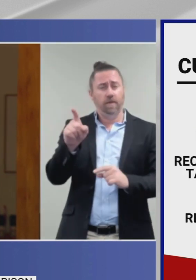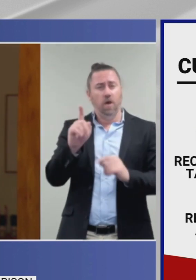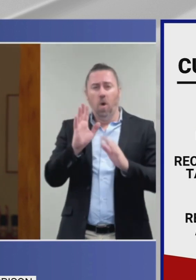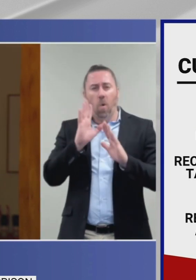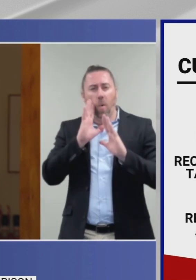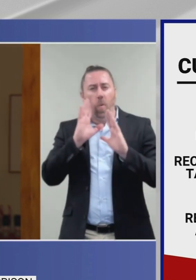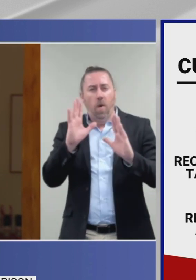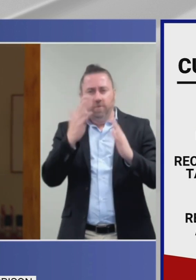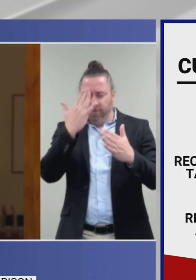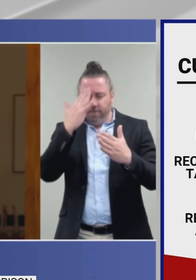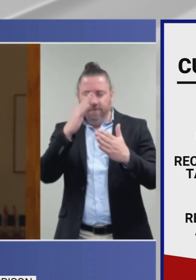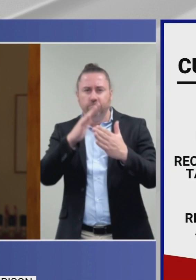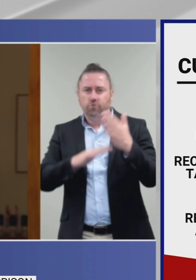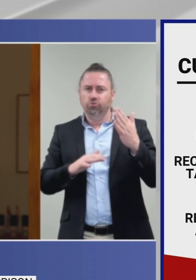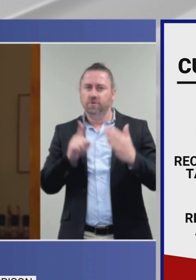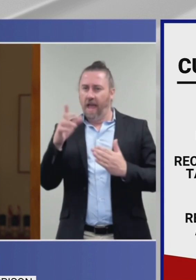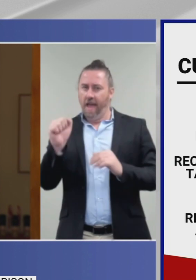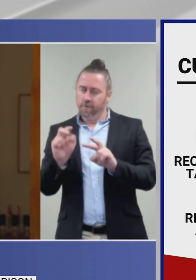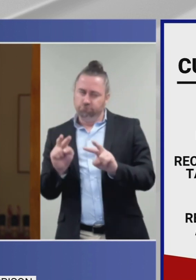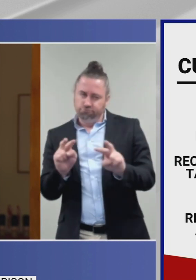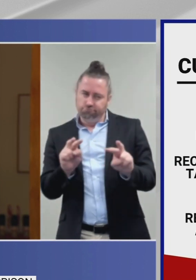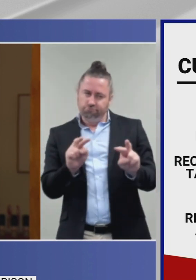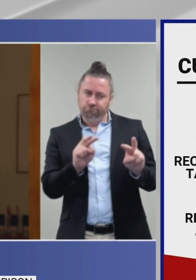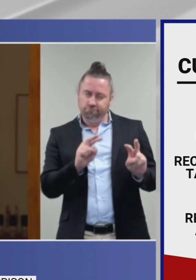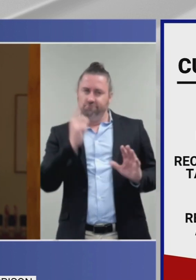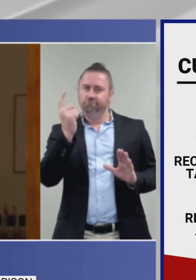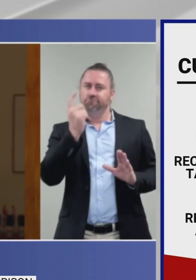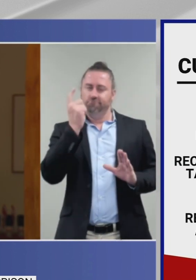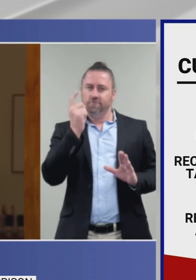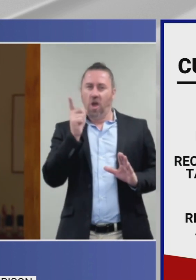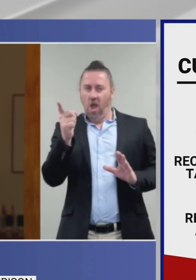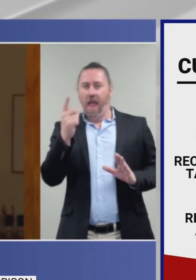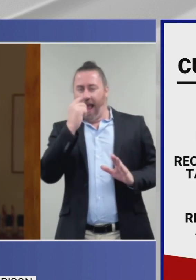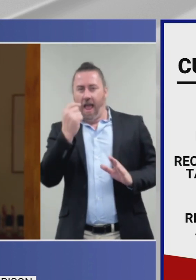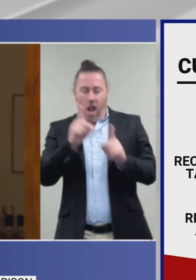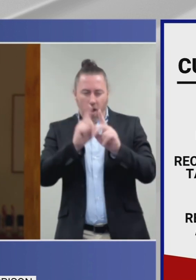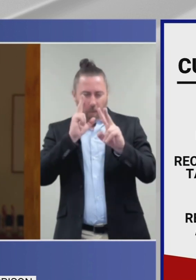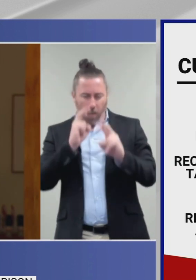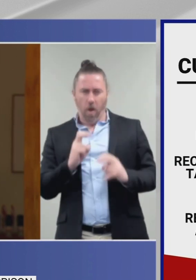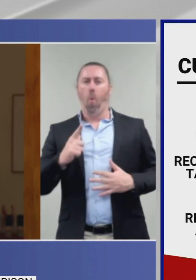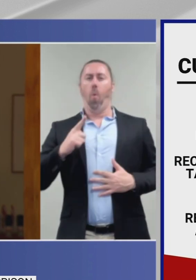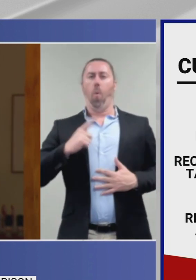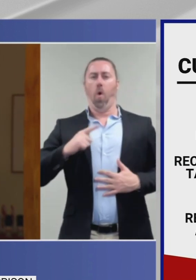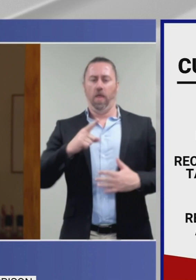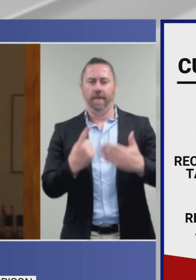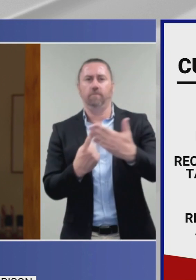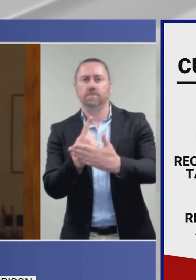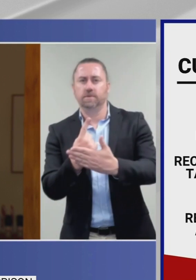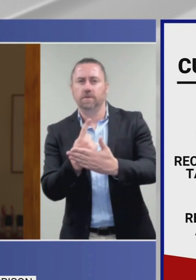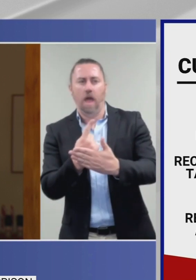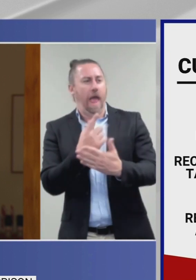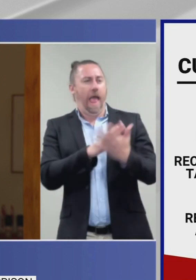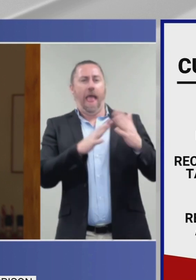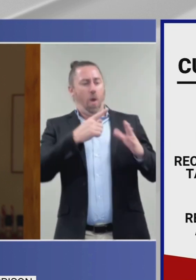into the drivers of this appalling behaviour that people have suffered in this place and